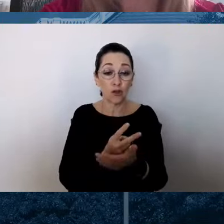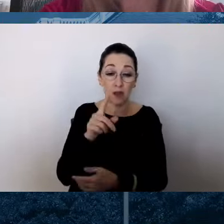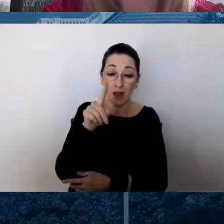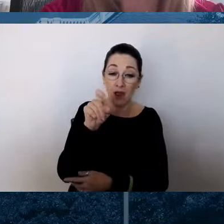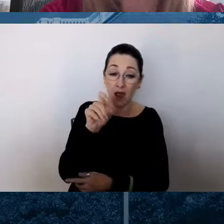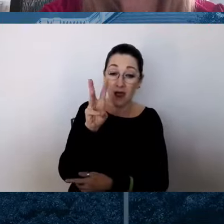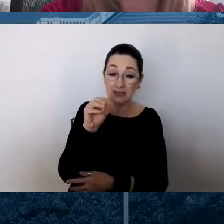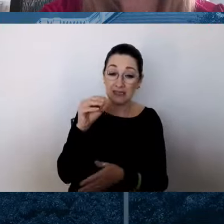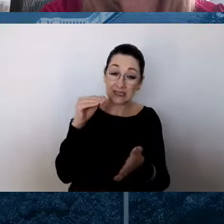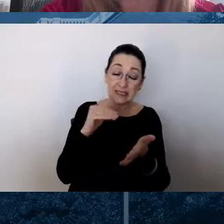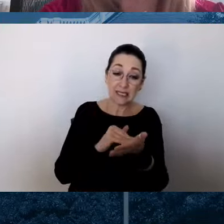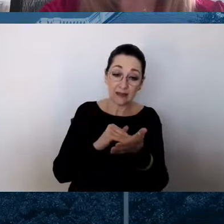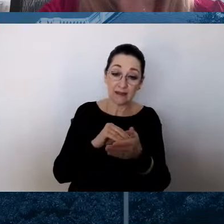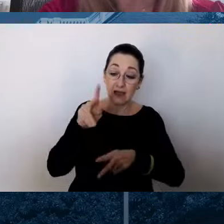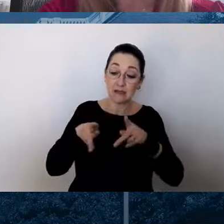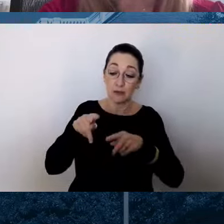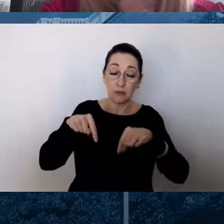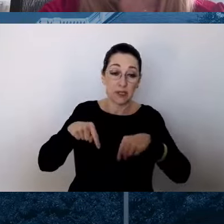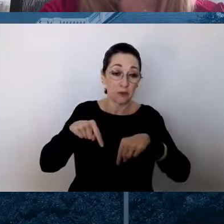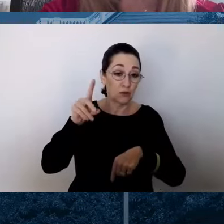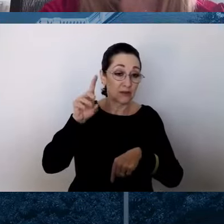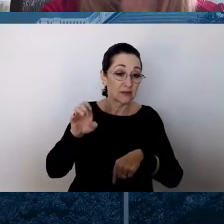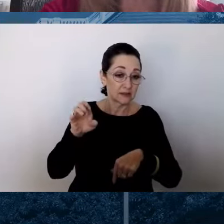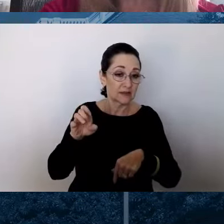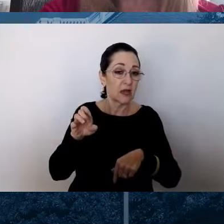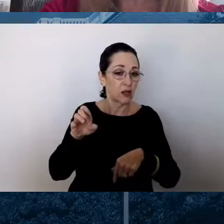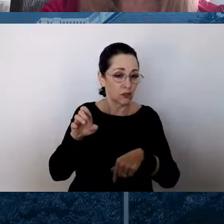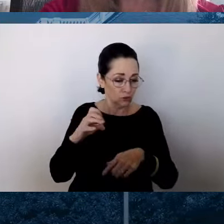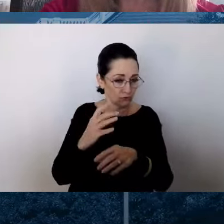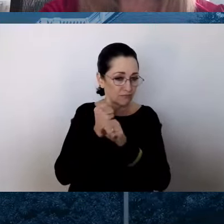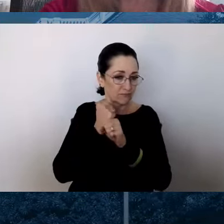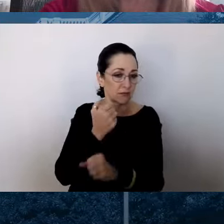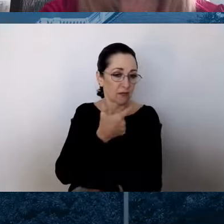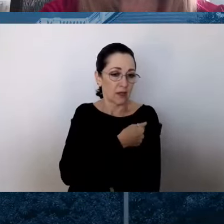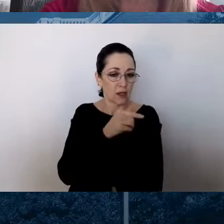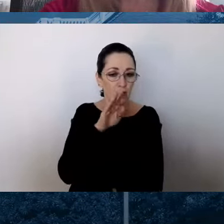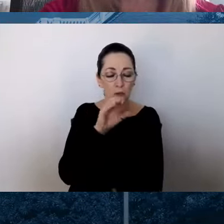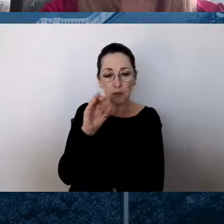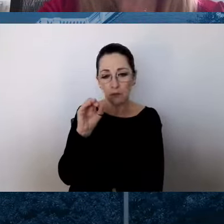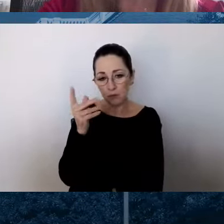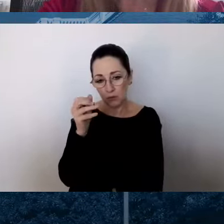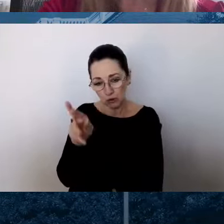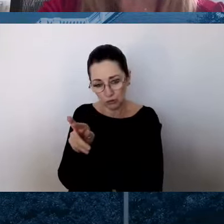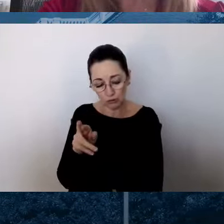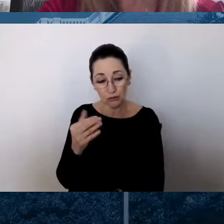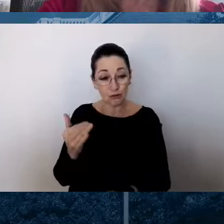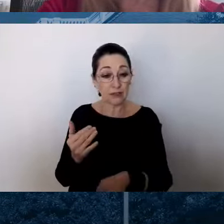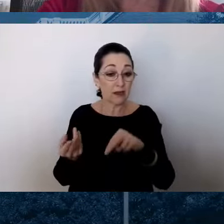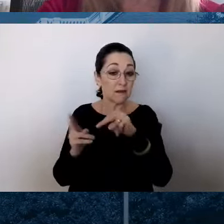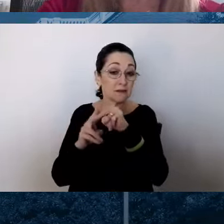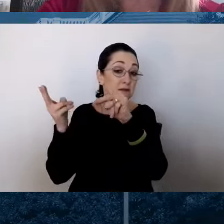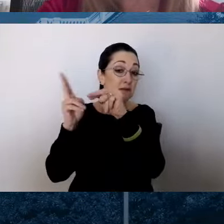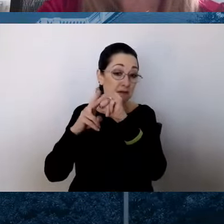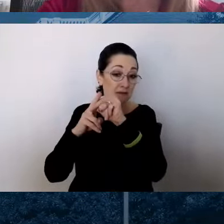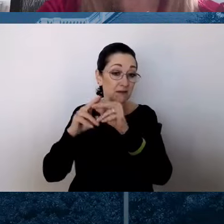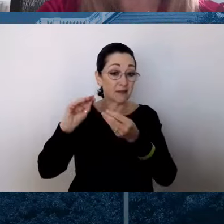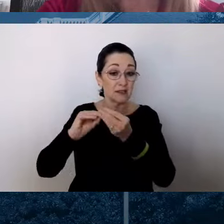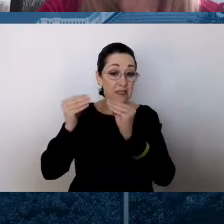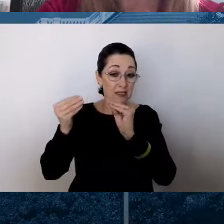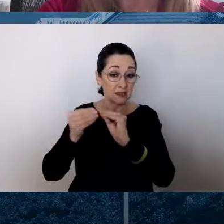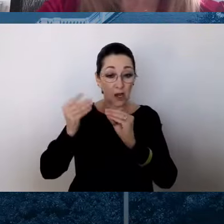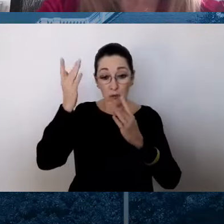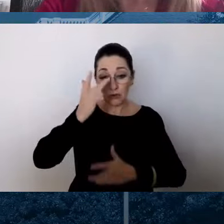160,000 Delawareans have received one. And with the presence of the Delta variant and rising case numbers, we need more people to